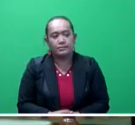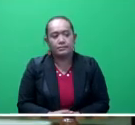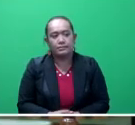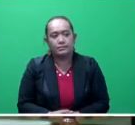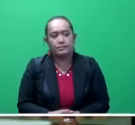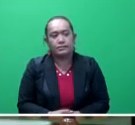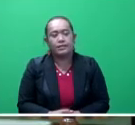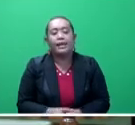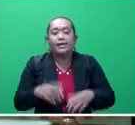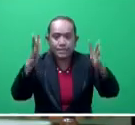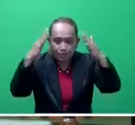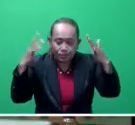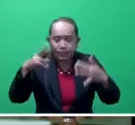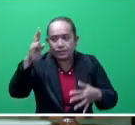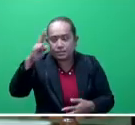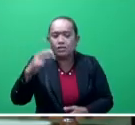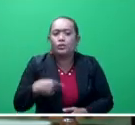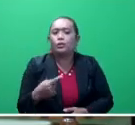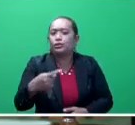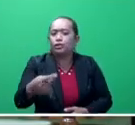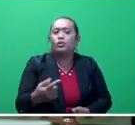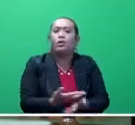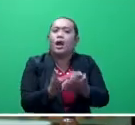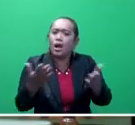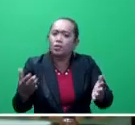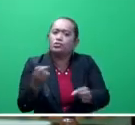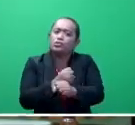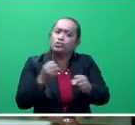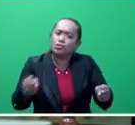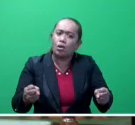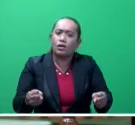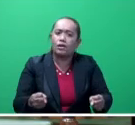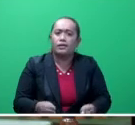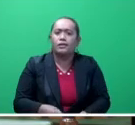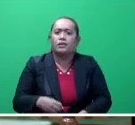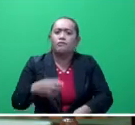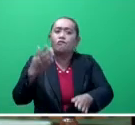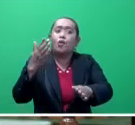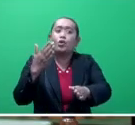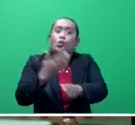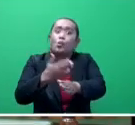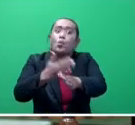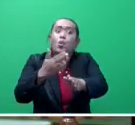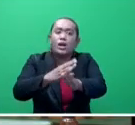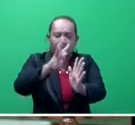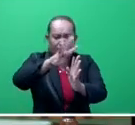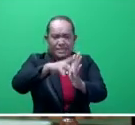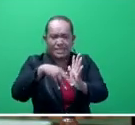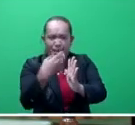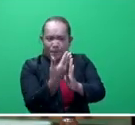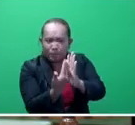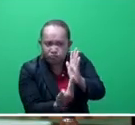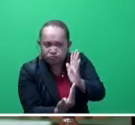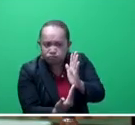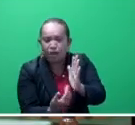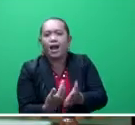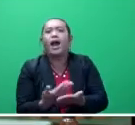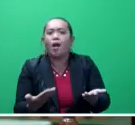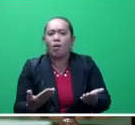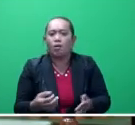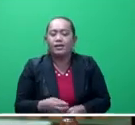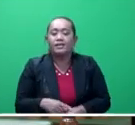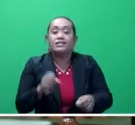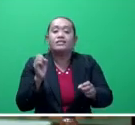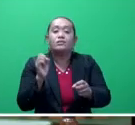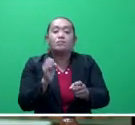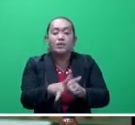Mr. Speaker, sir, we will continue the Stronger Together Job Support Scheme on top of the assistance provided to those in the informal sector